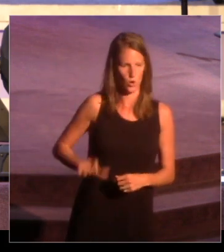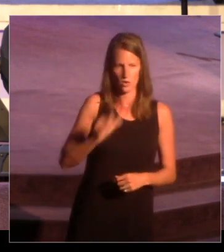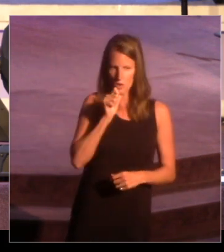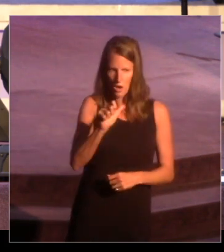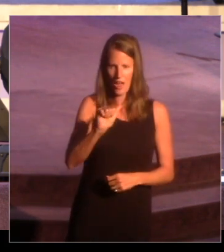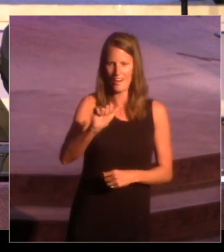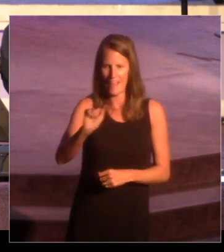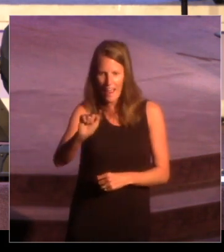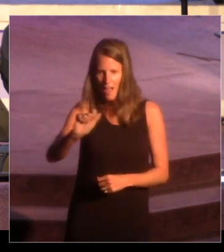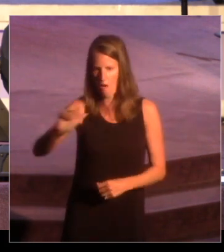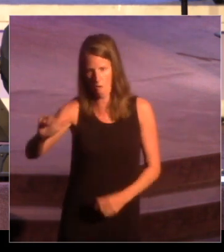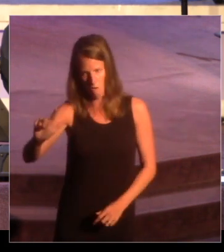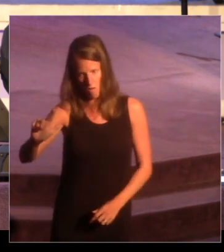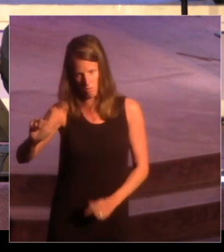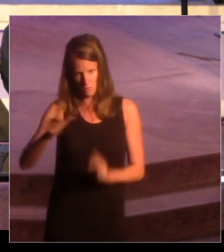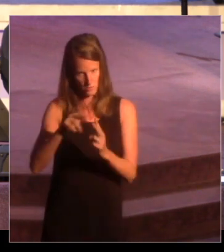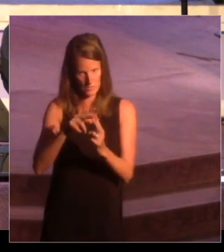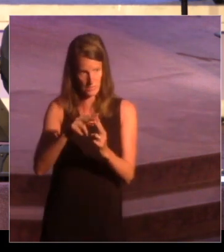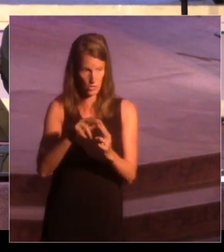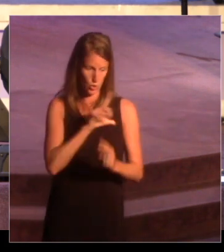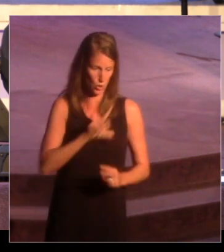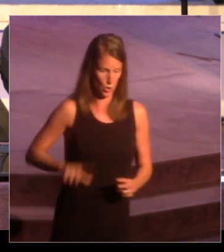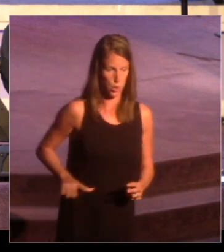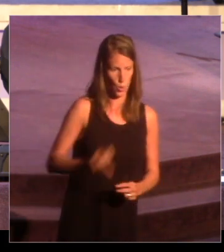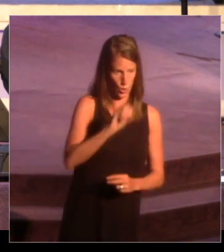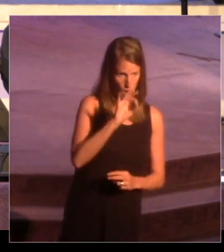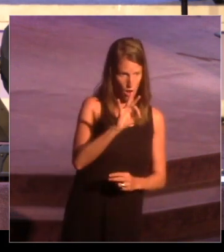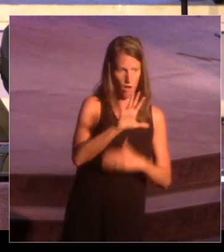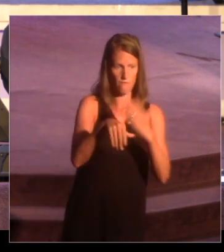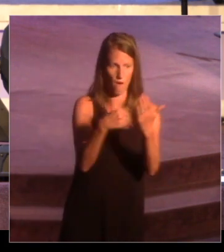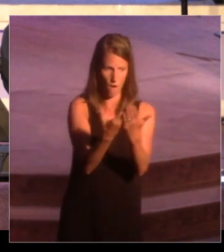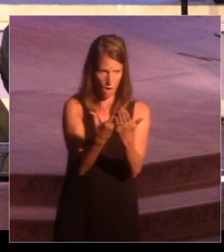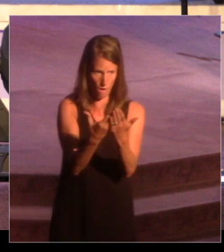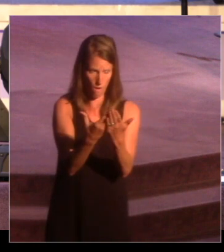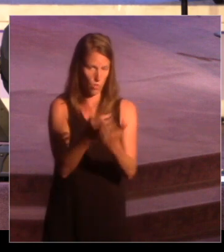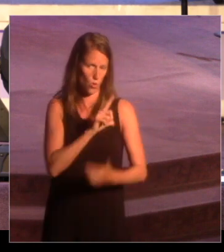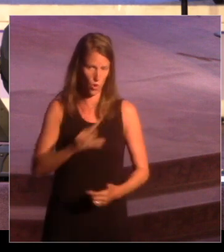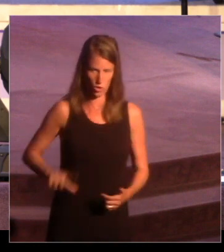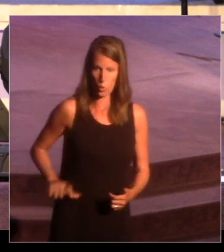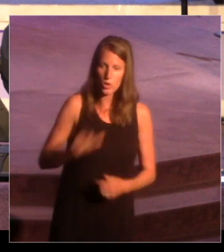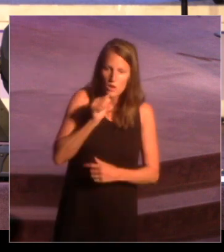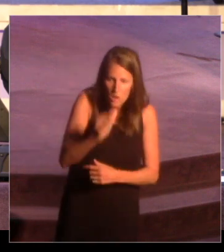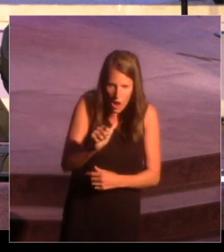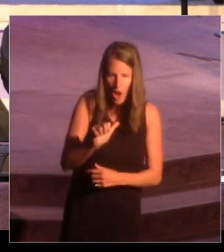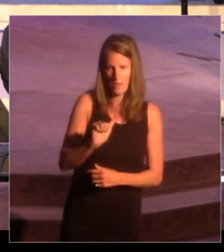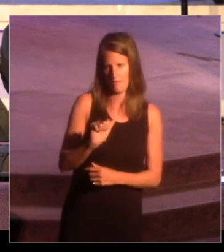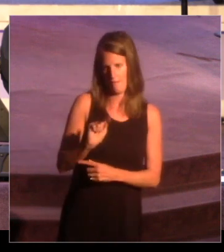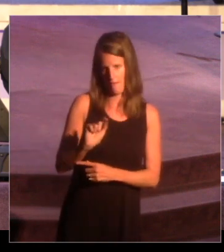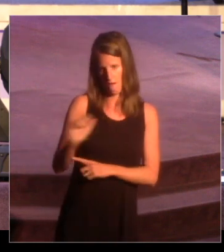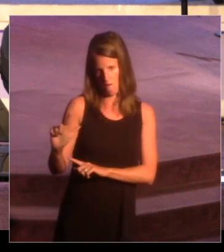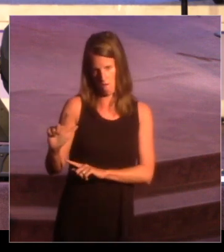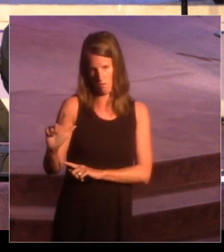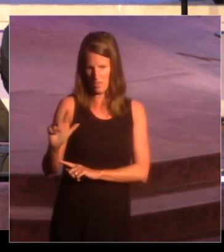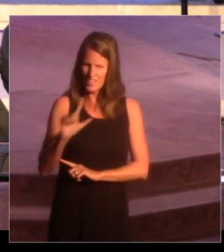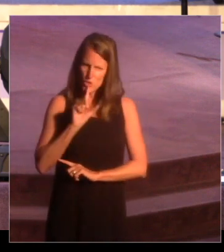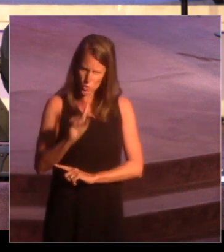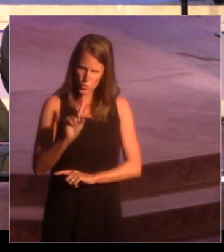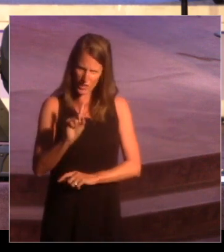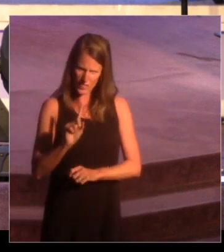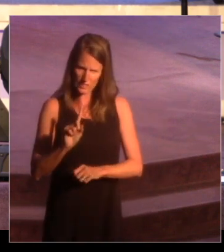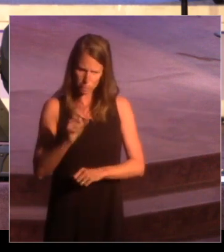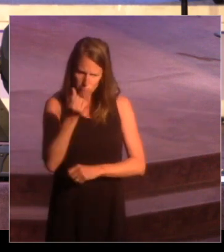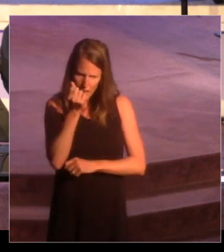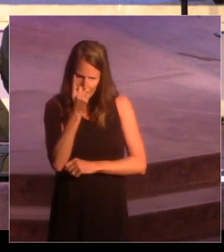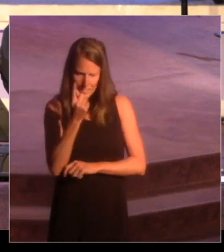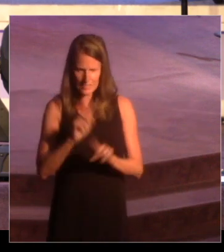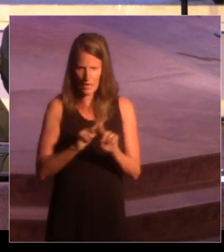Right. He's either Lord of all or he's not Lord at all. And it's true, but I never understood the